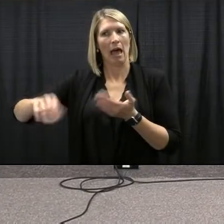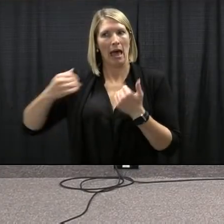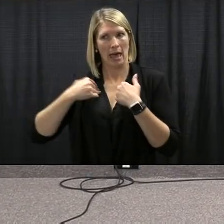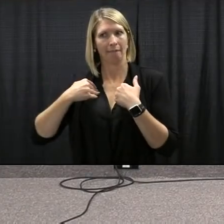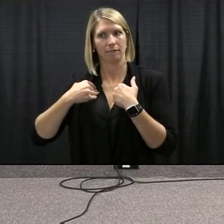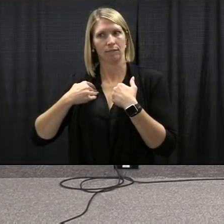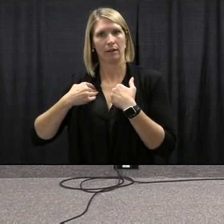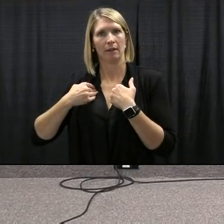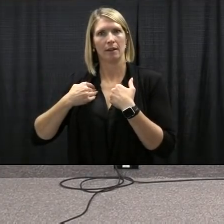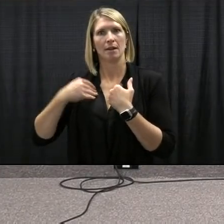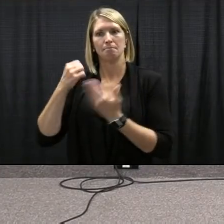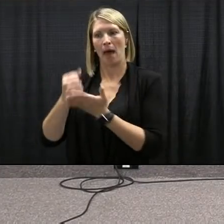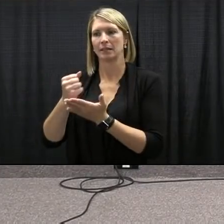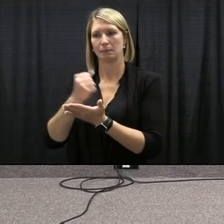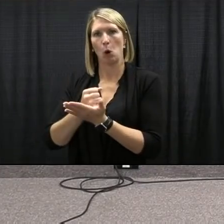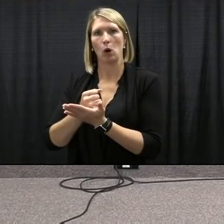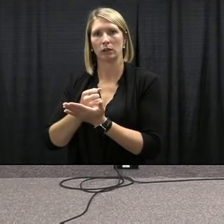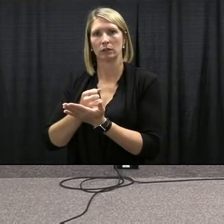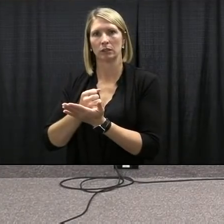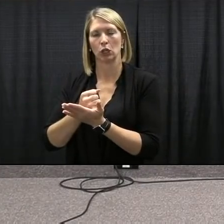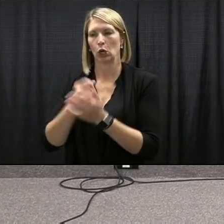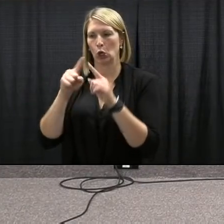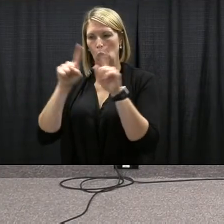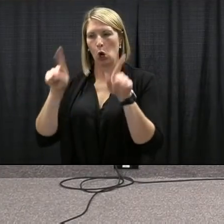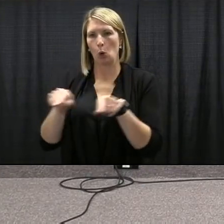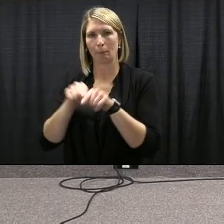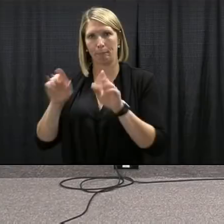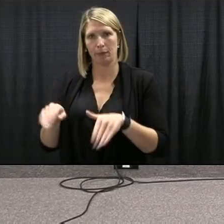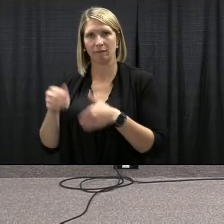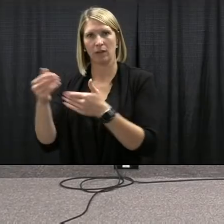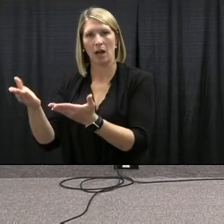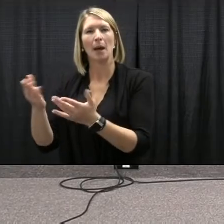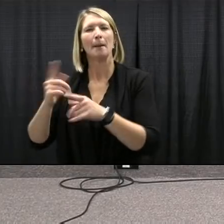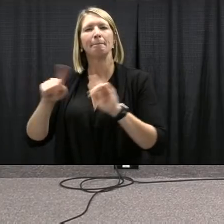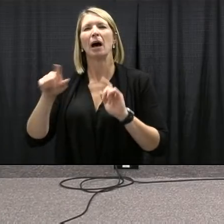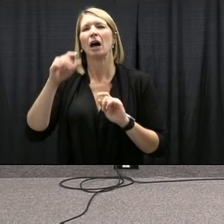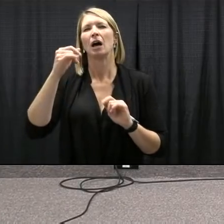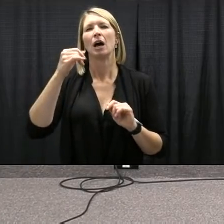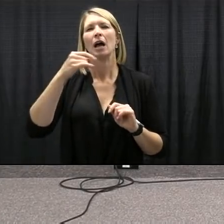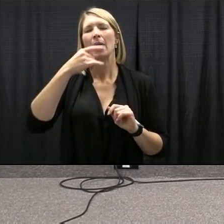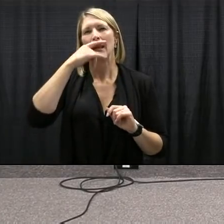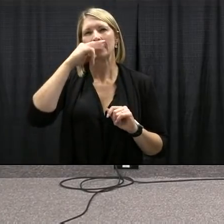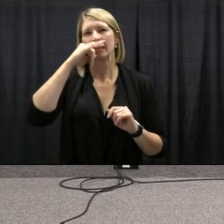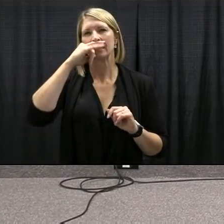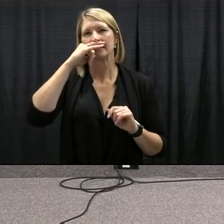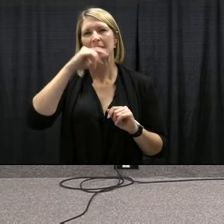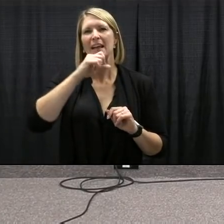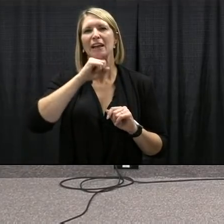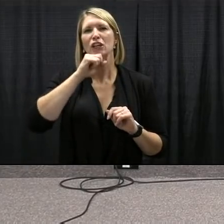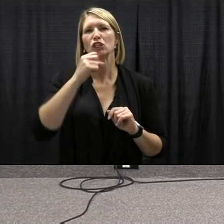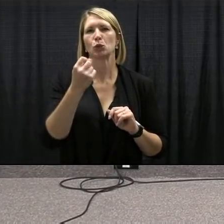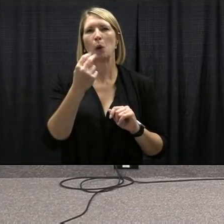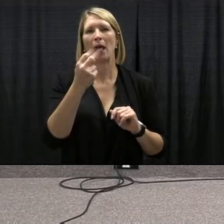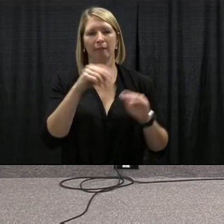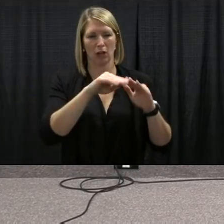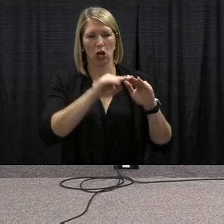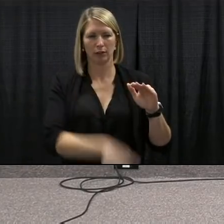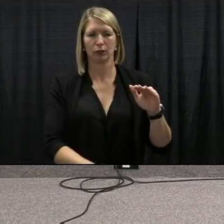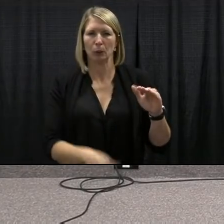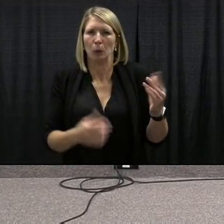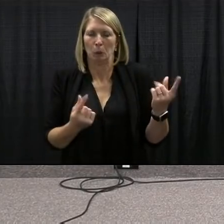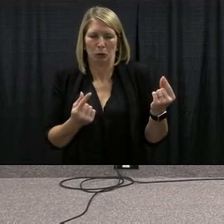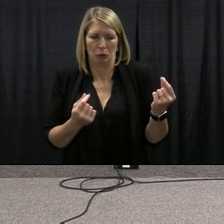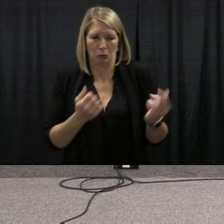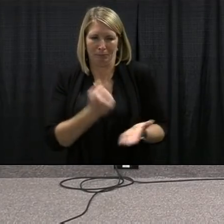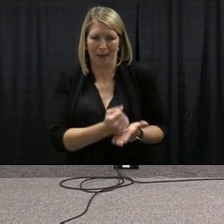who are fully vaccinated. What about for children who are under the age of 12? How will they factor into this